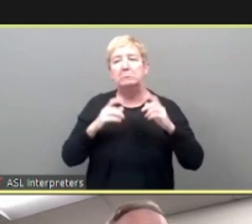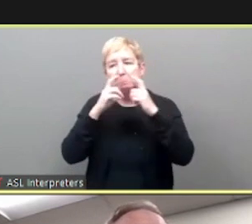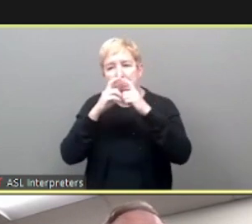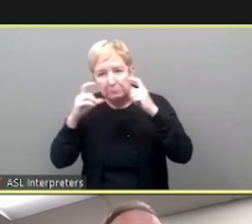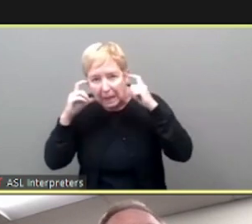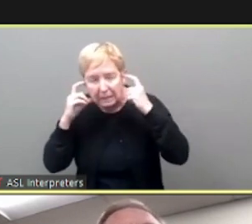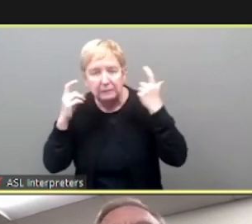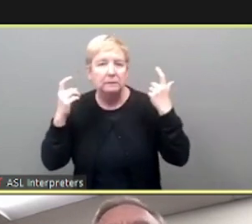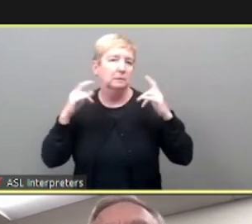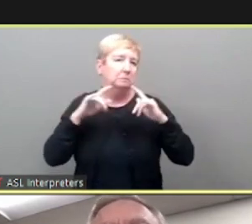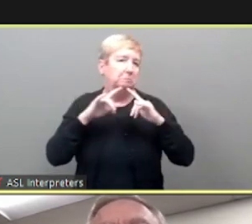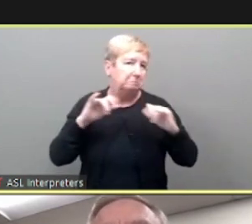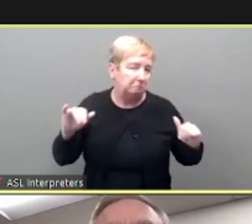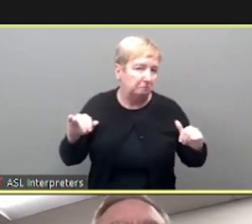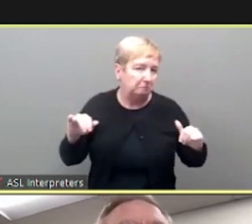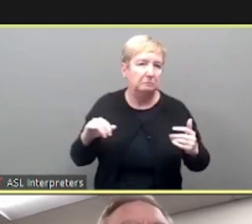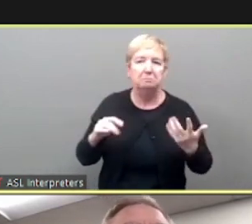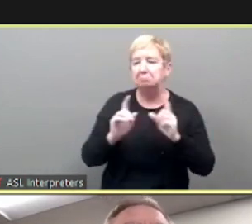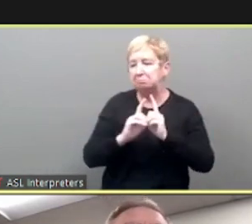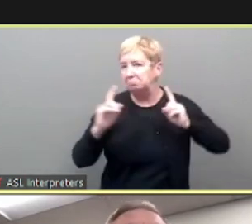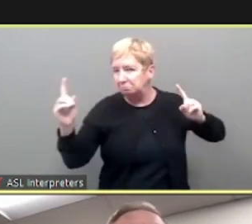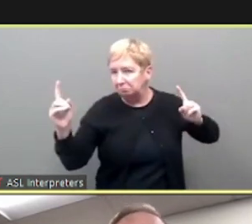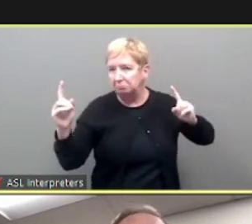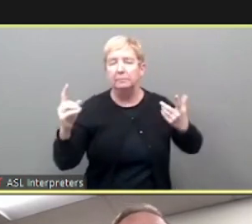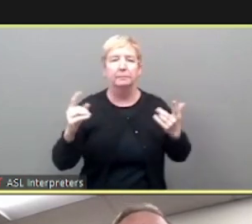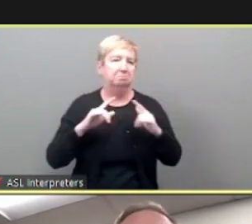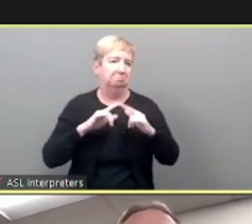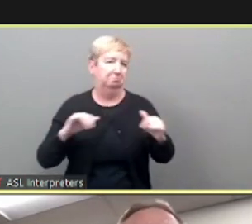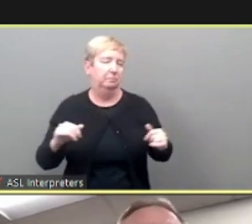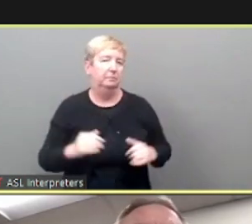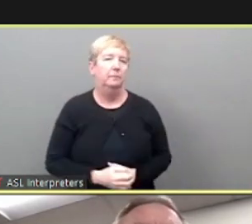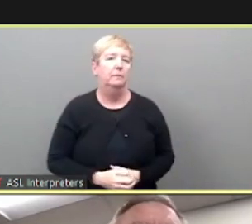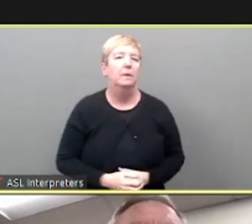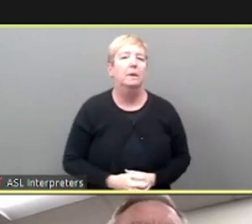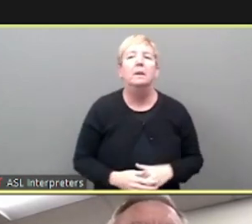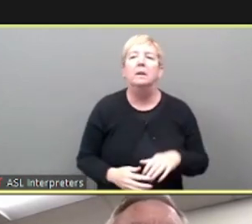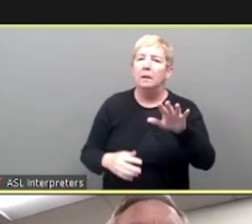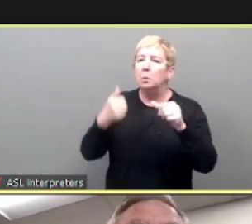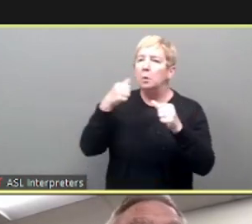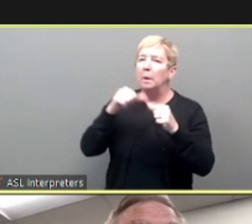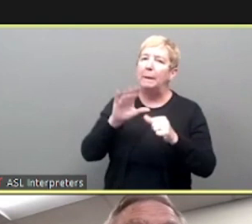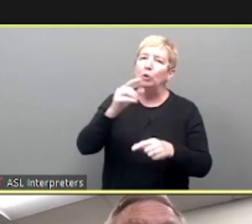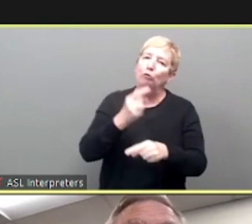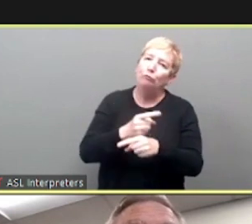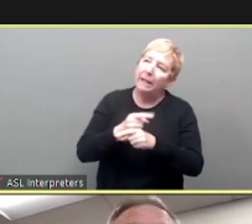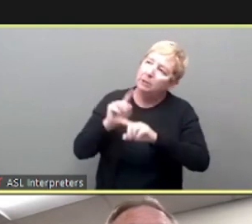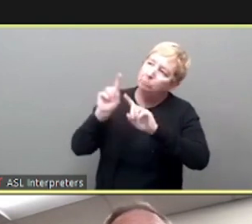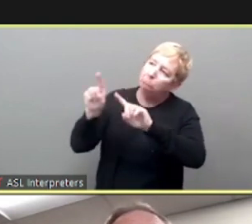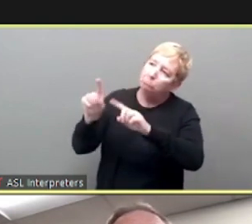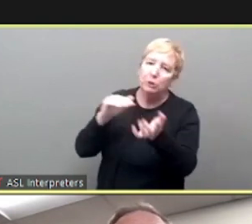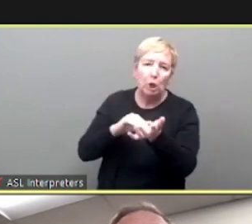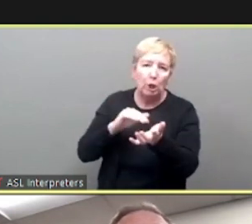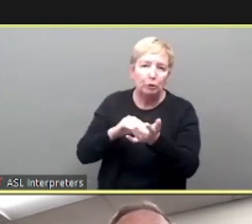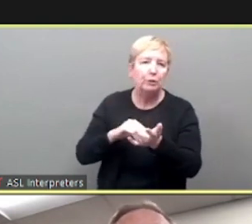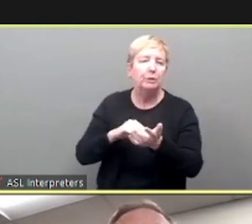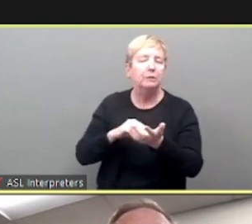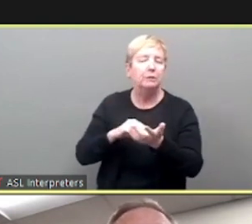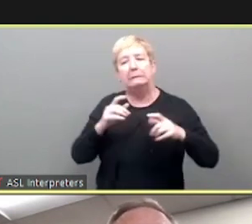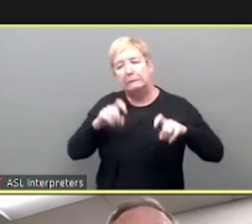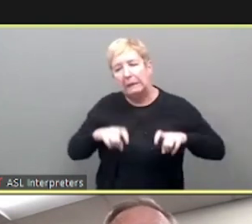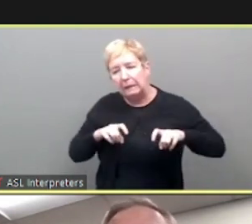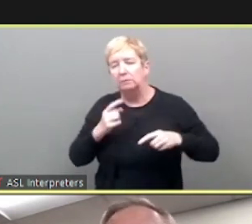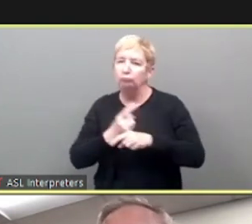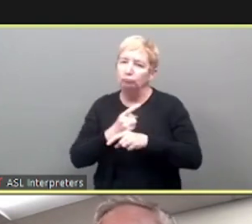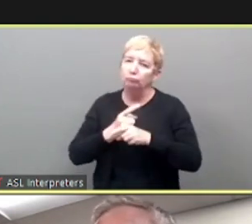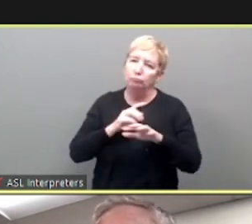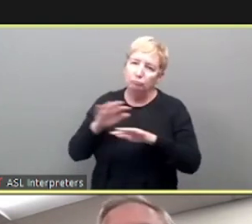requirement, maintaining social distancing. Don't forget your regular health care, and as Laura so eloquently explained, get vaccinated. With